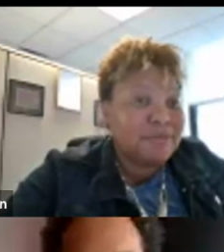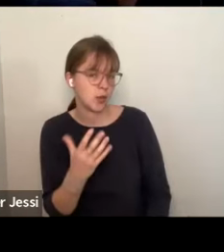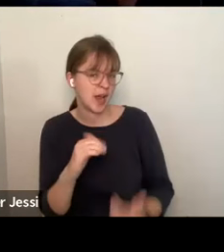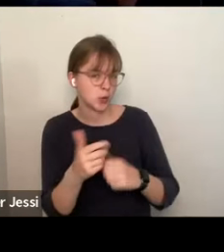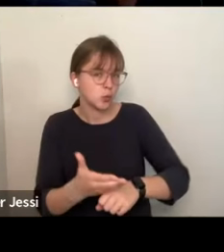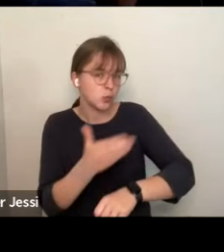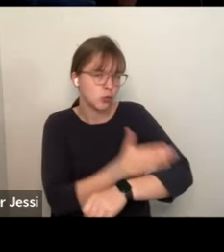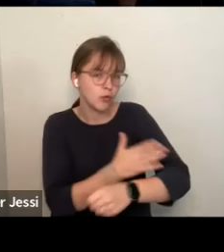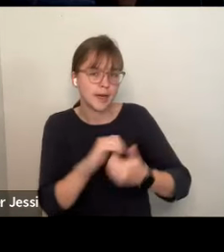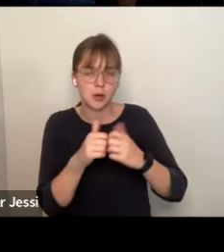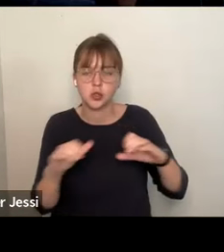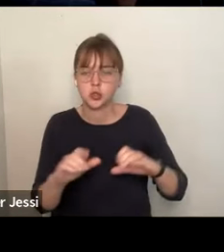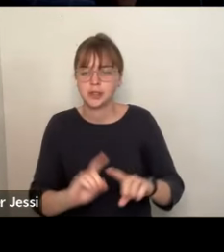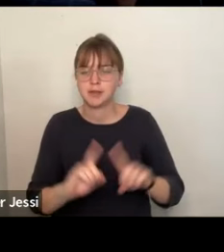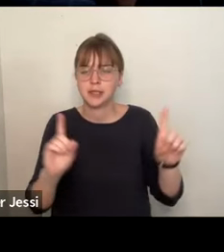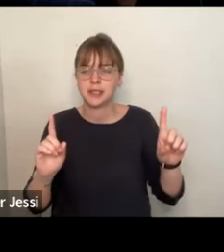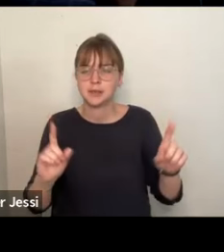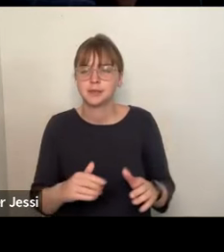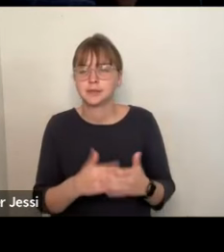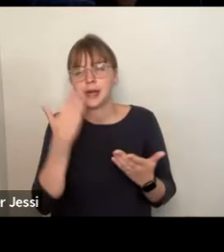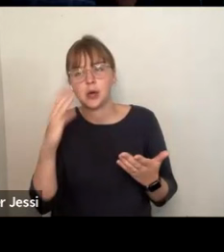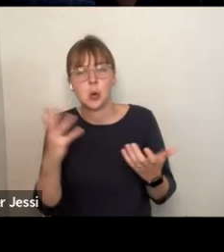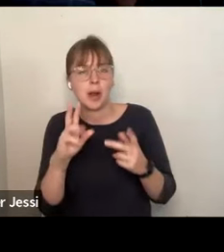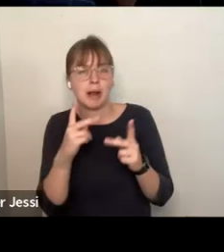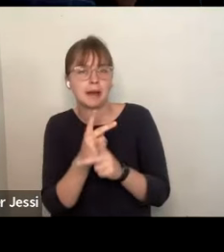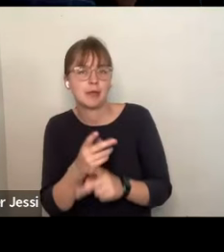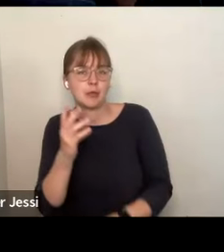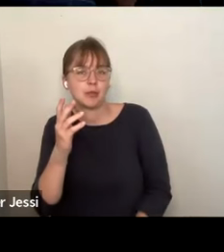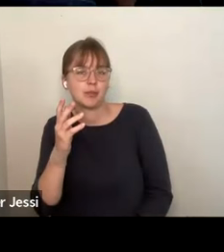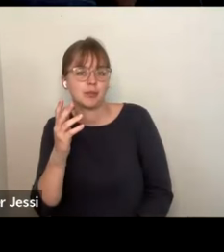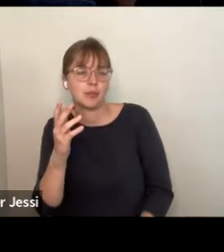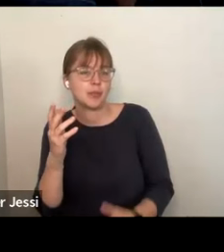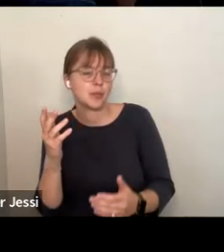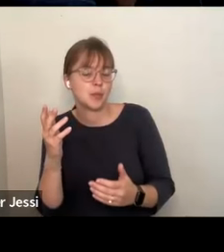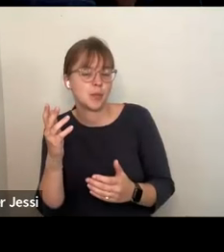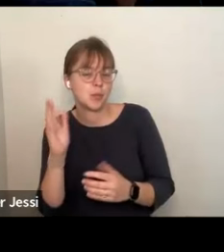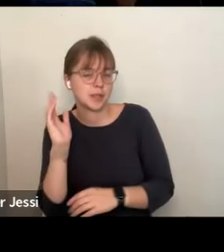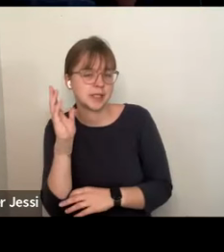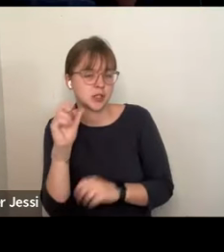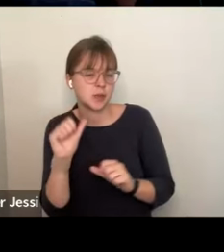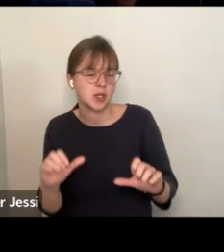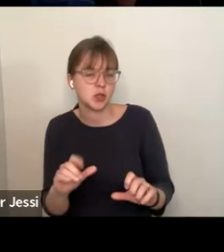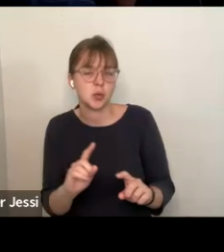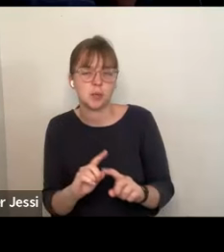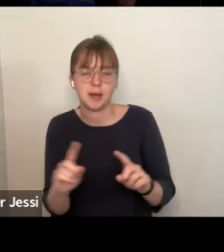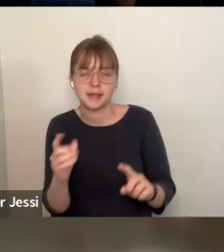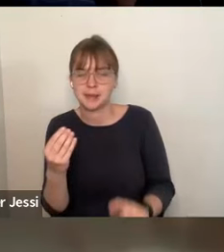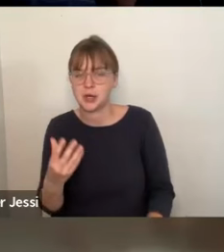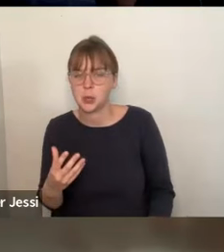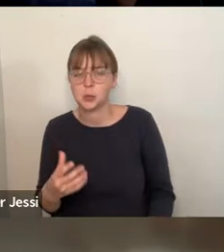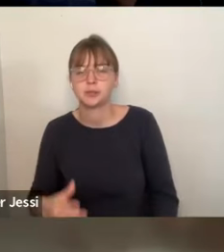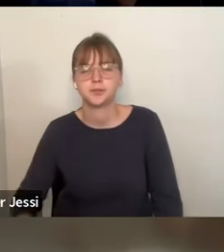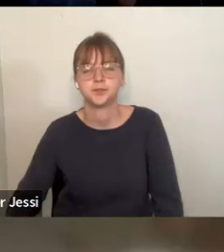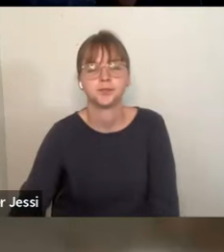be doing more of, or what presentations we should be delivering to support you all in your work.